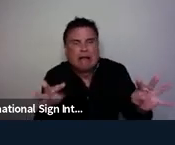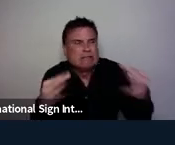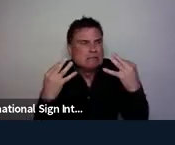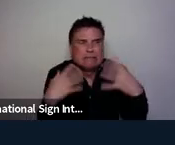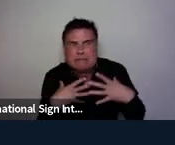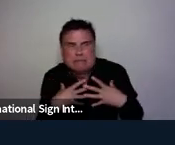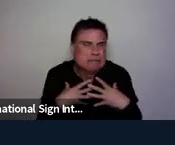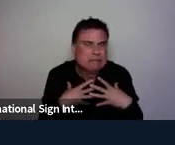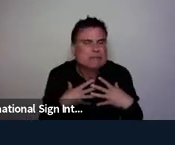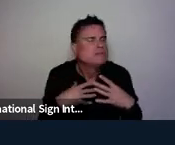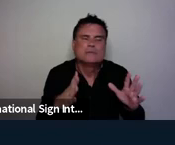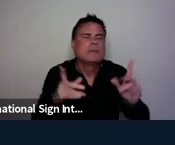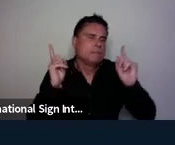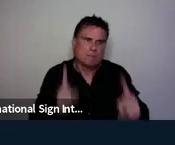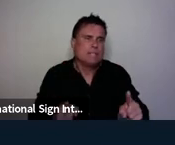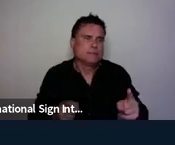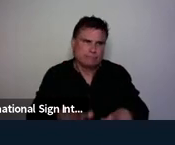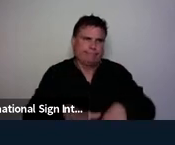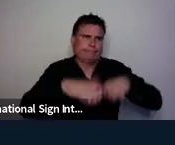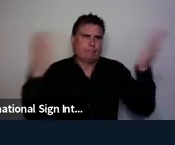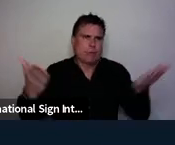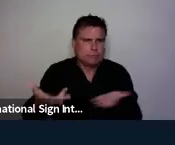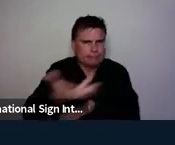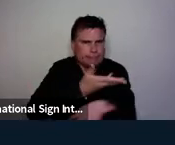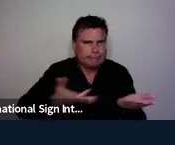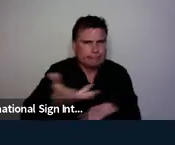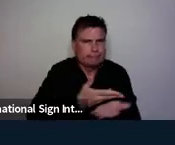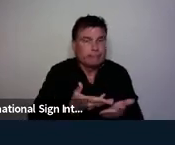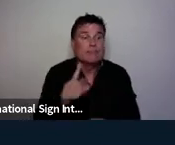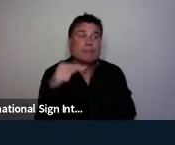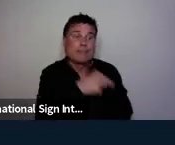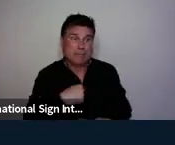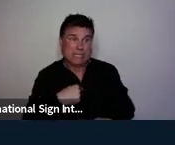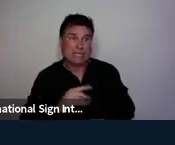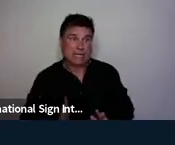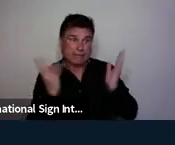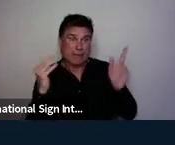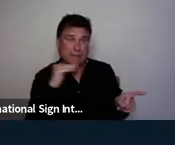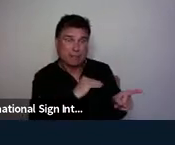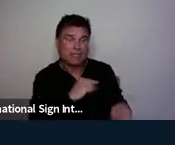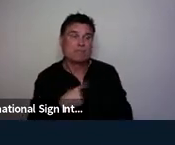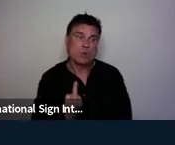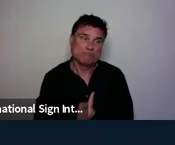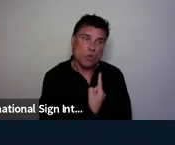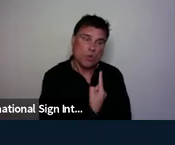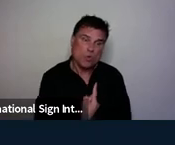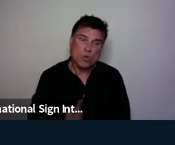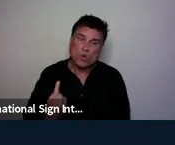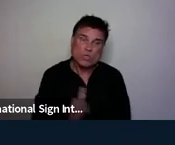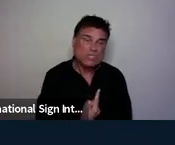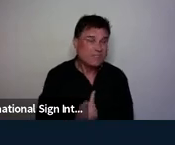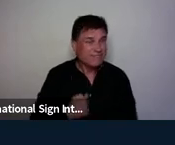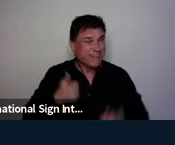here in Melbourne, I did experience the feeling of being lonely, and I admit it doesn't feel good. I need my friends,